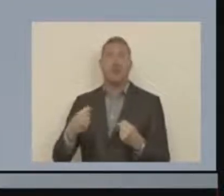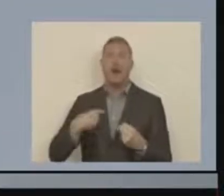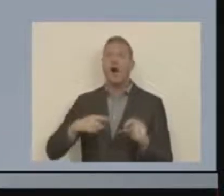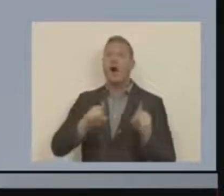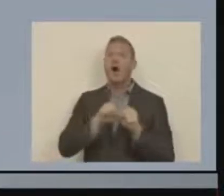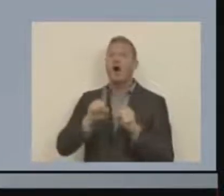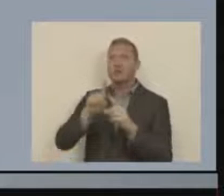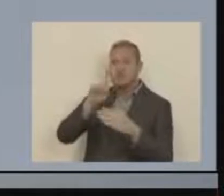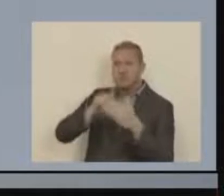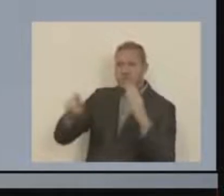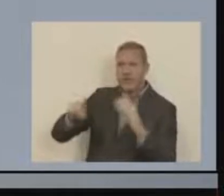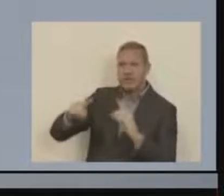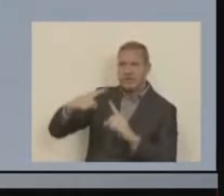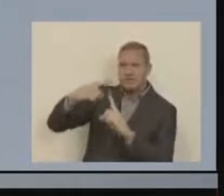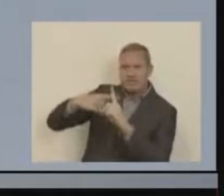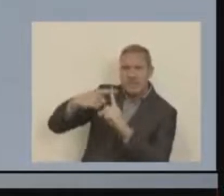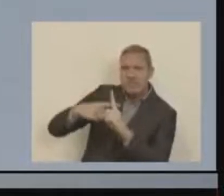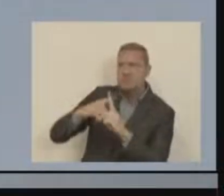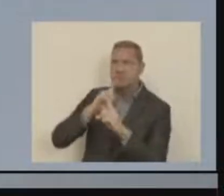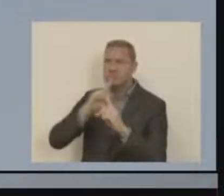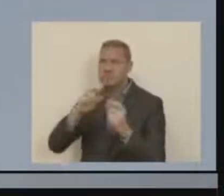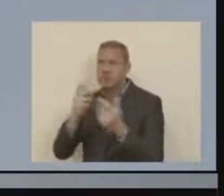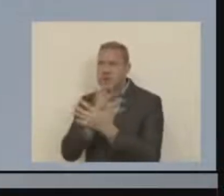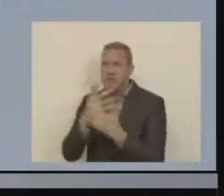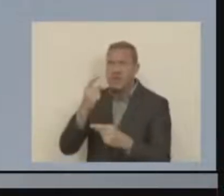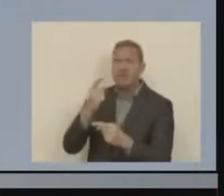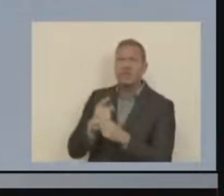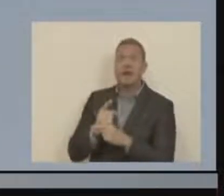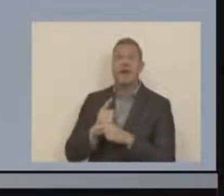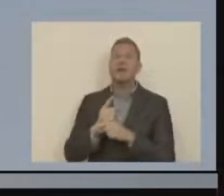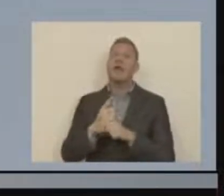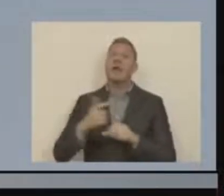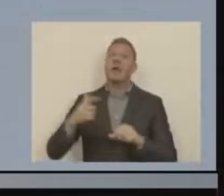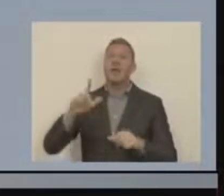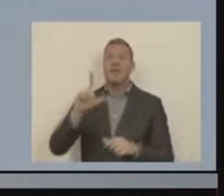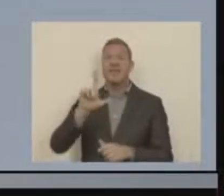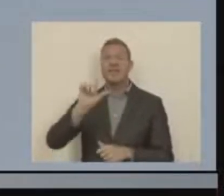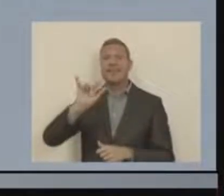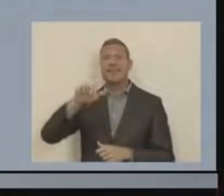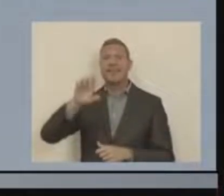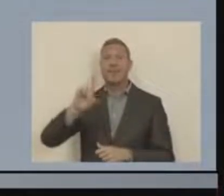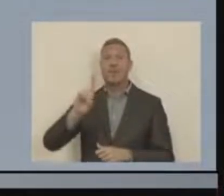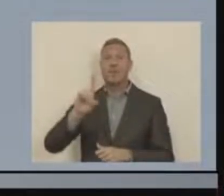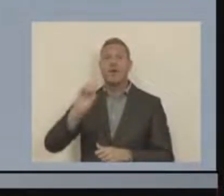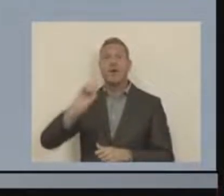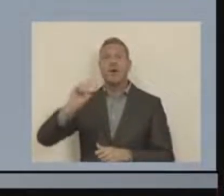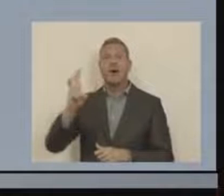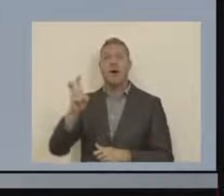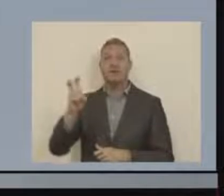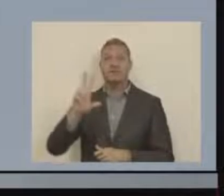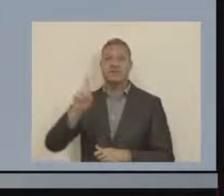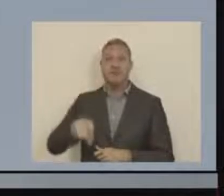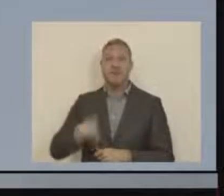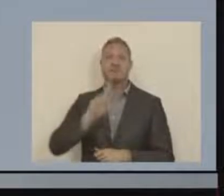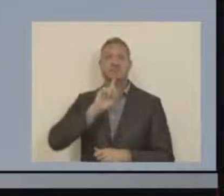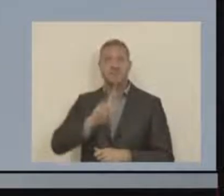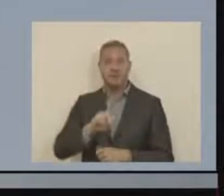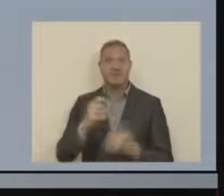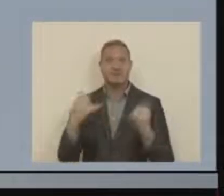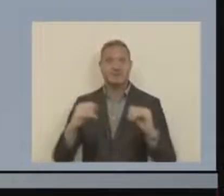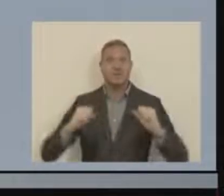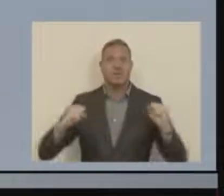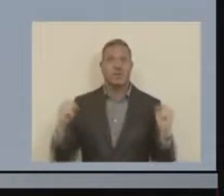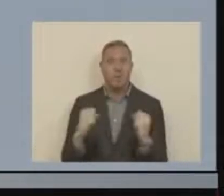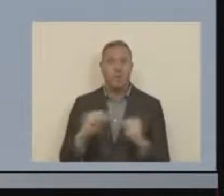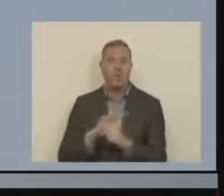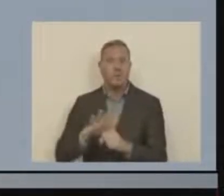still running on time. We want to still make sure that our liquid oxygen is as cold as possible for our mission. Our LEs, Bryce Schaefer and Jason